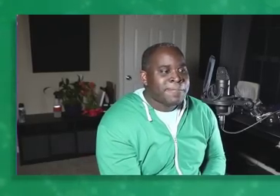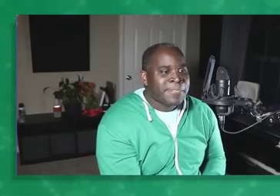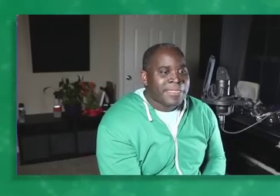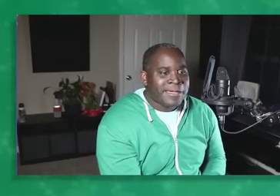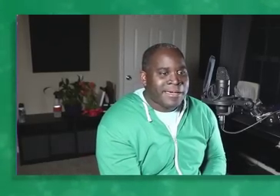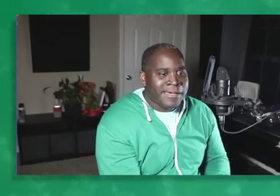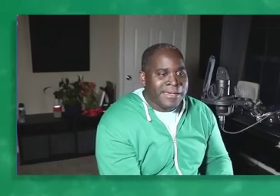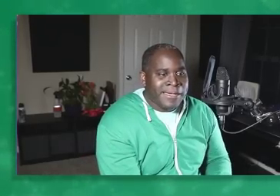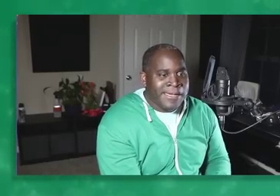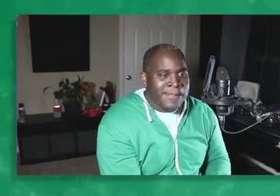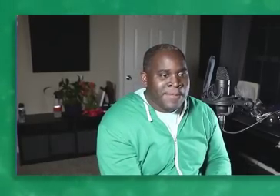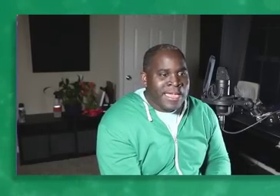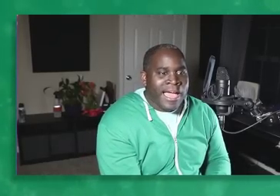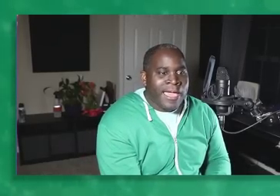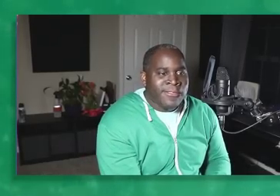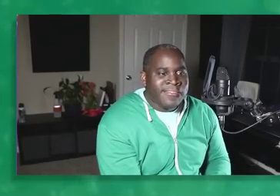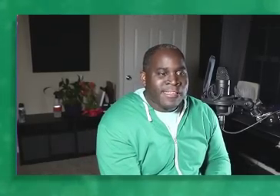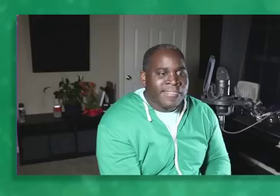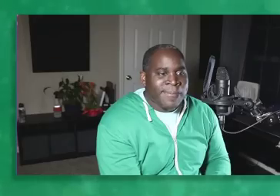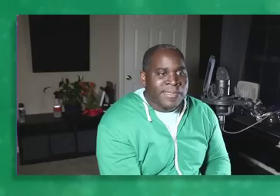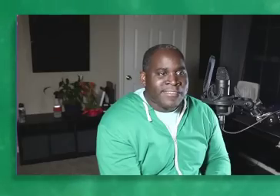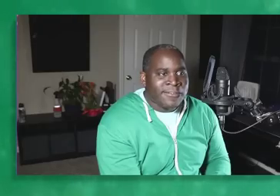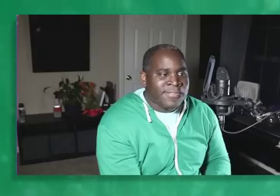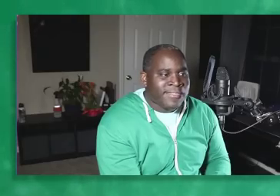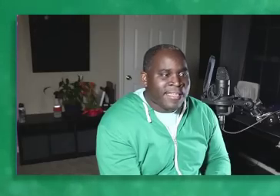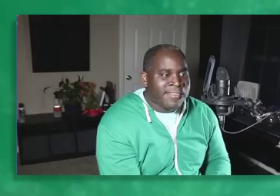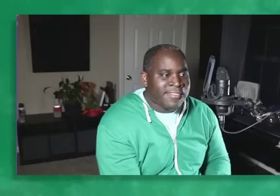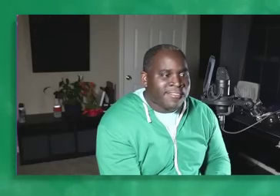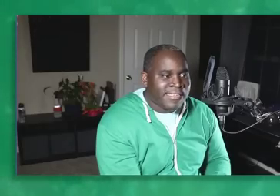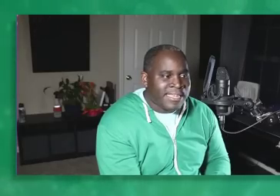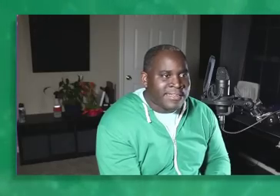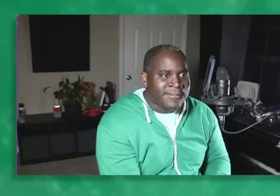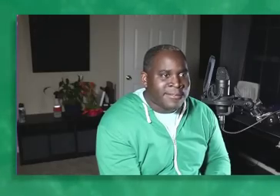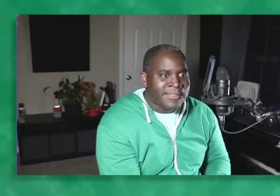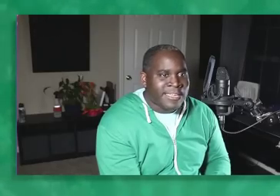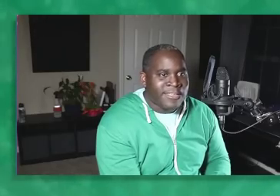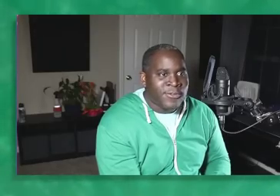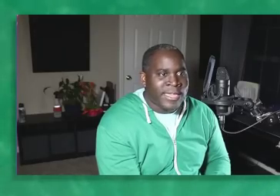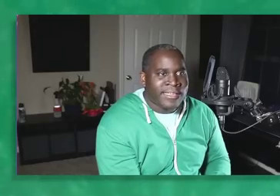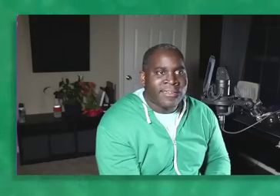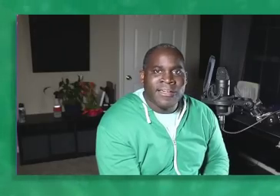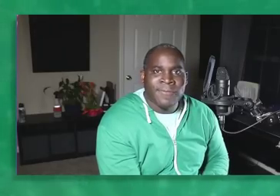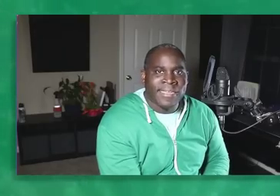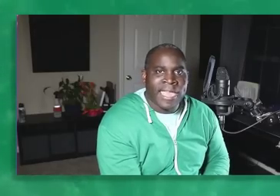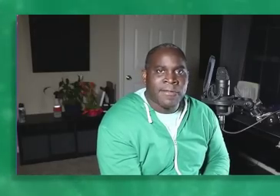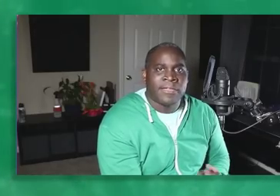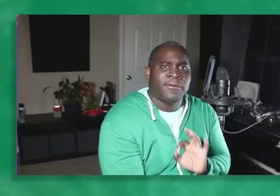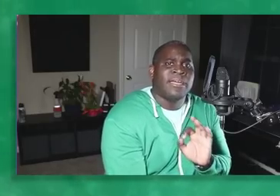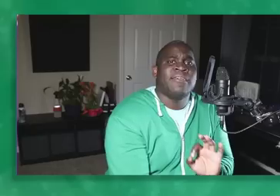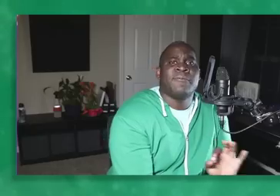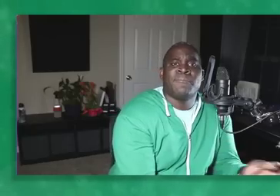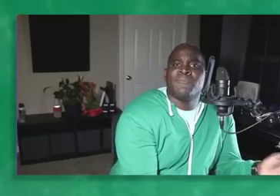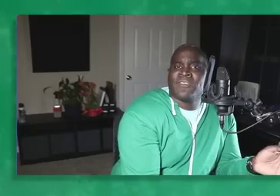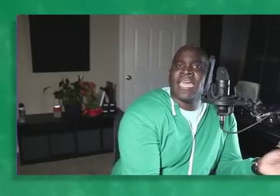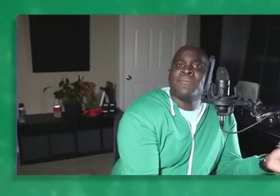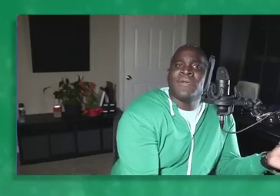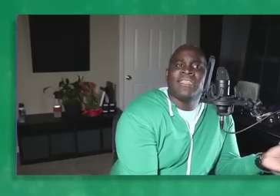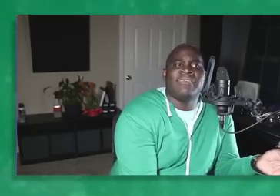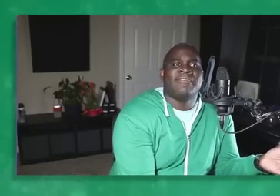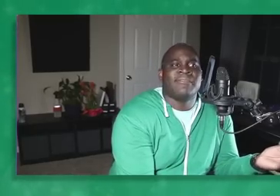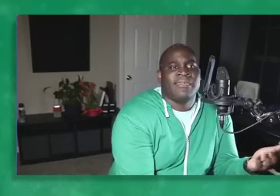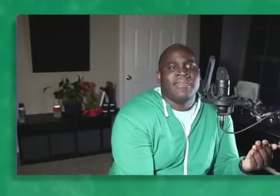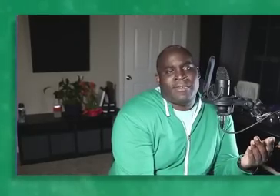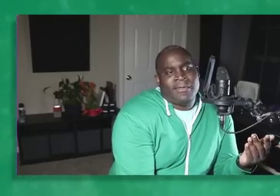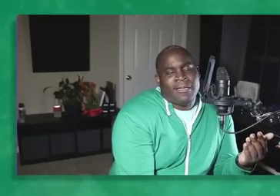Anyway. I only signed that because I don't think that's in the scene. You get cut off by the camera angle. Another sad